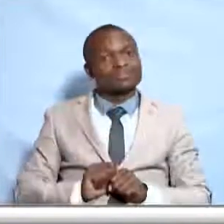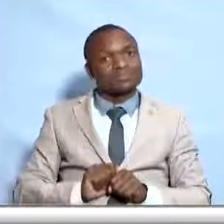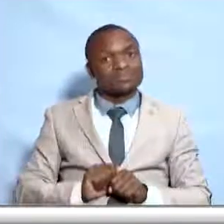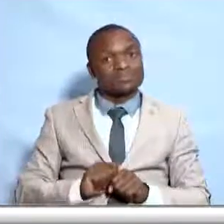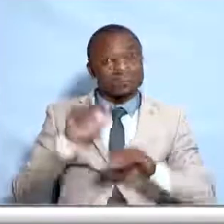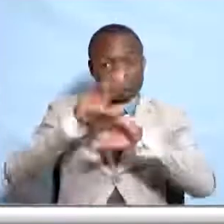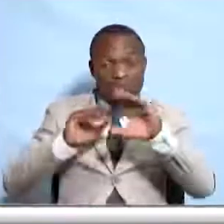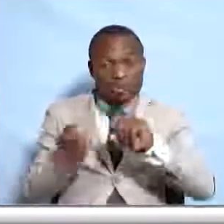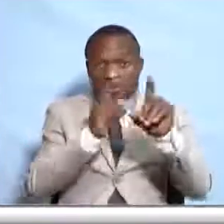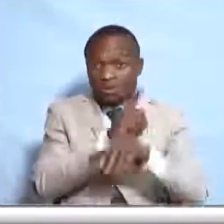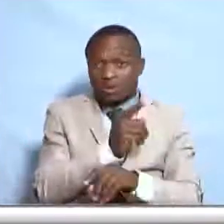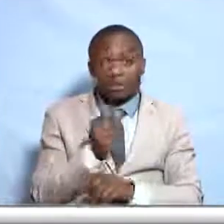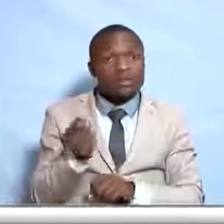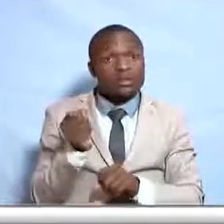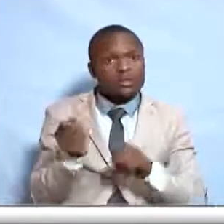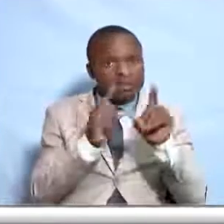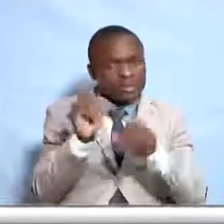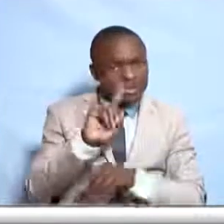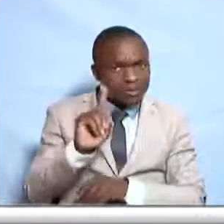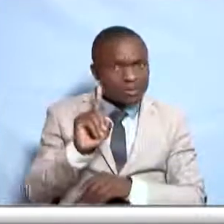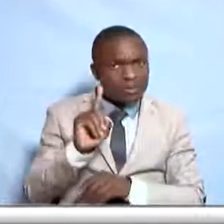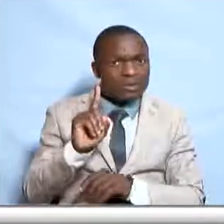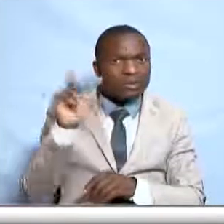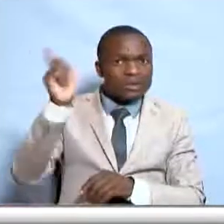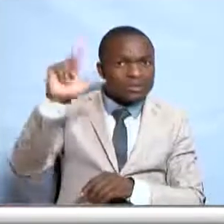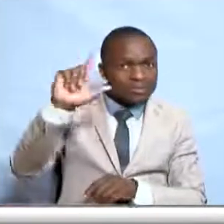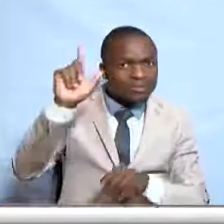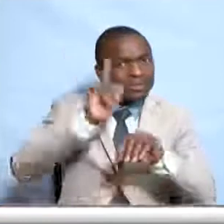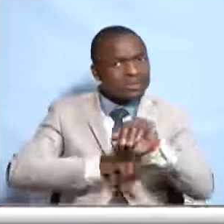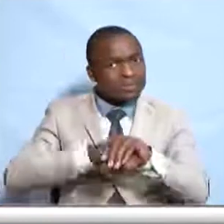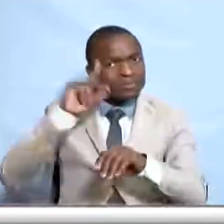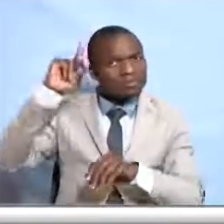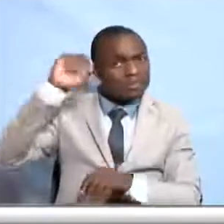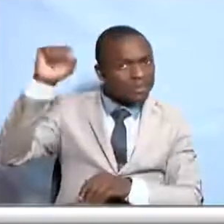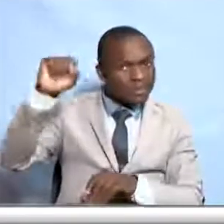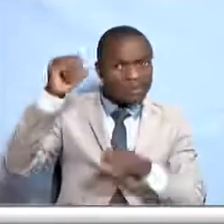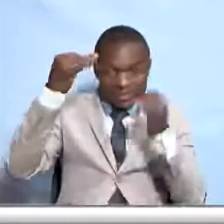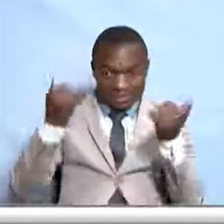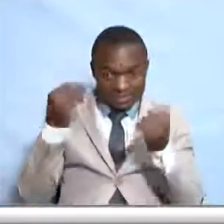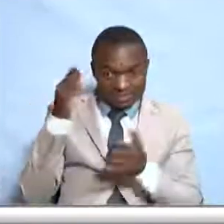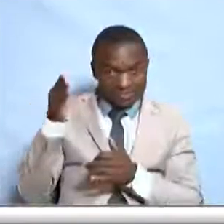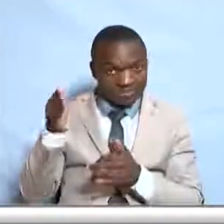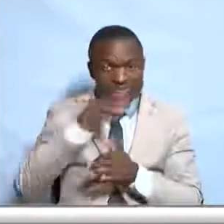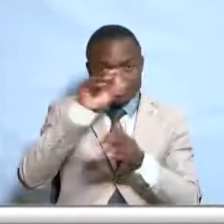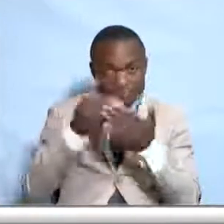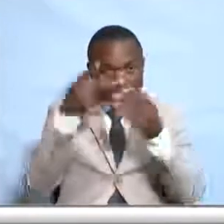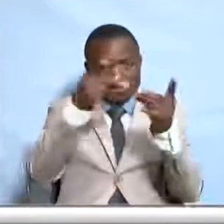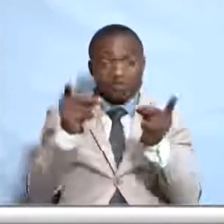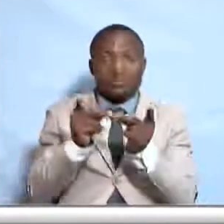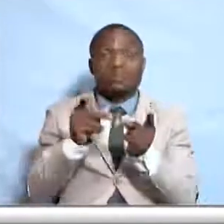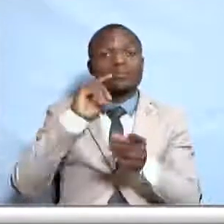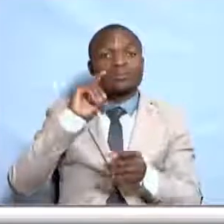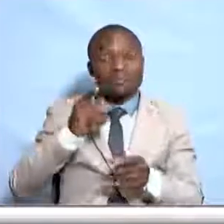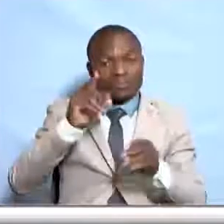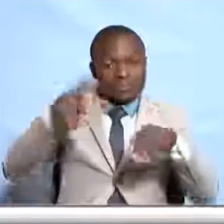Go anywhere in history, time for MMD, time for PF, and where we are today. These were positions where you needed to